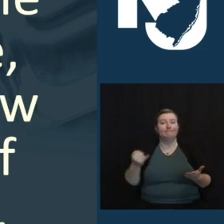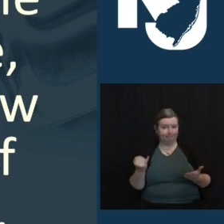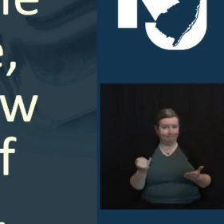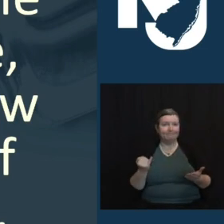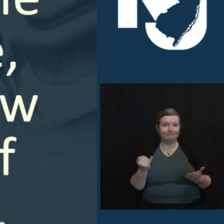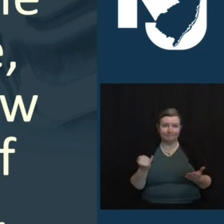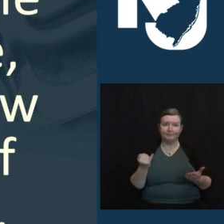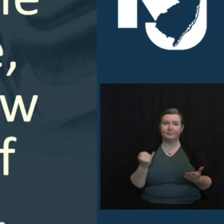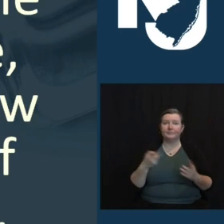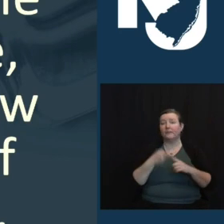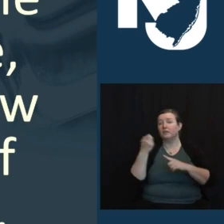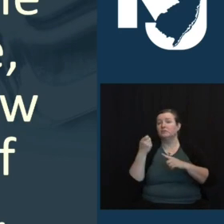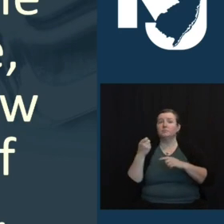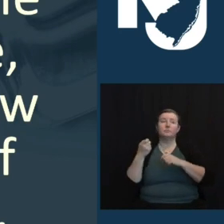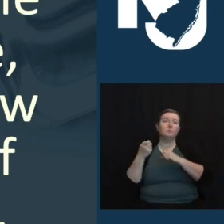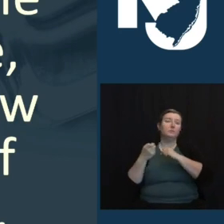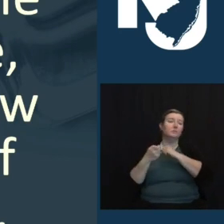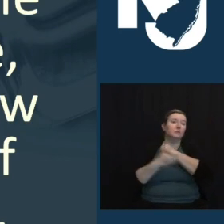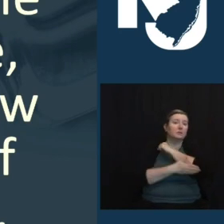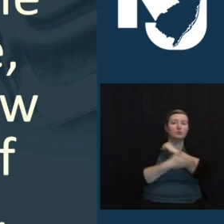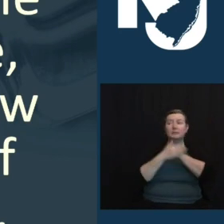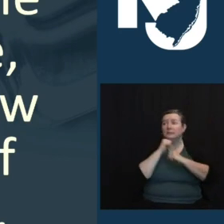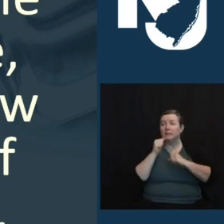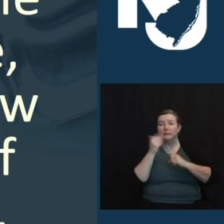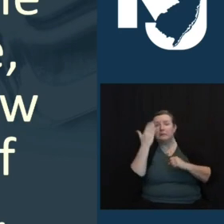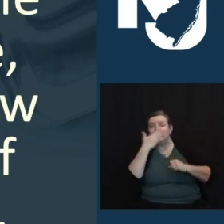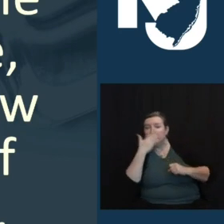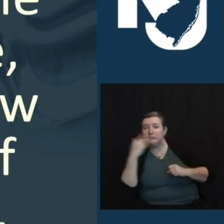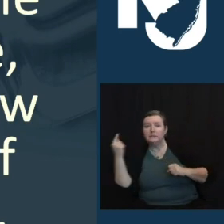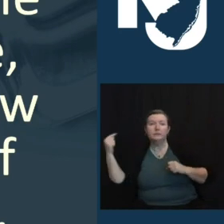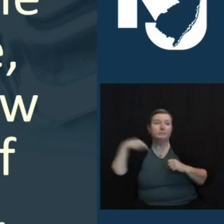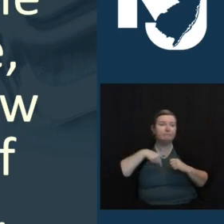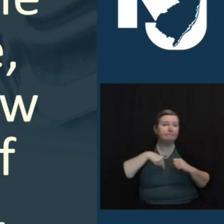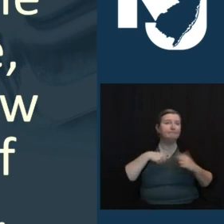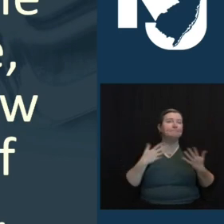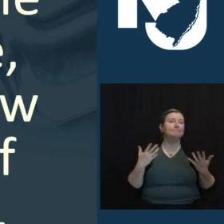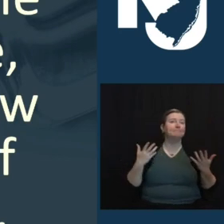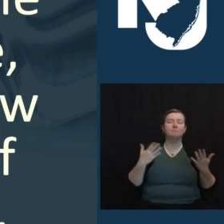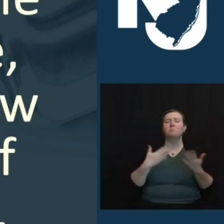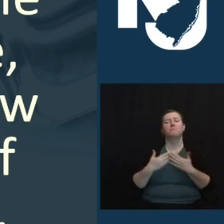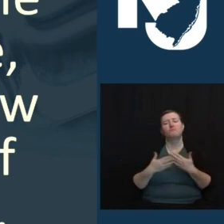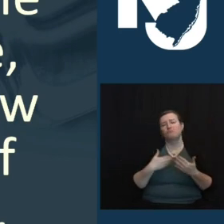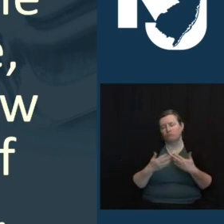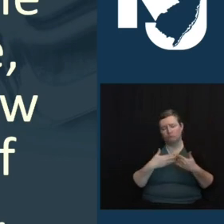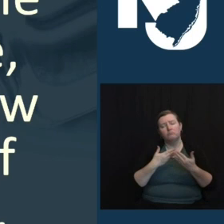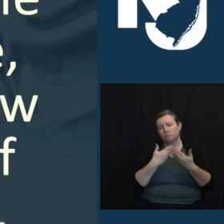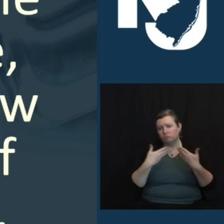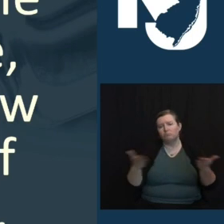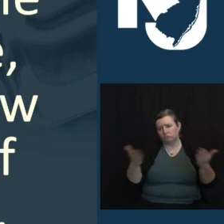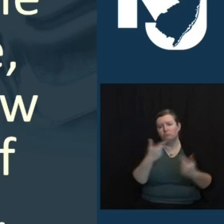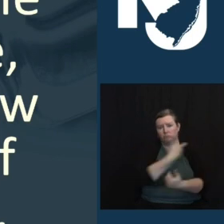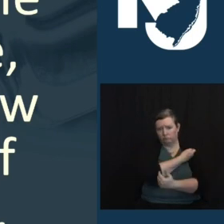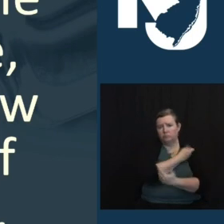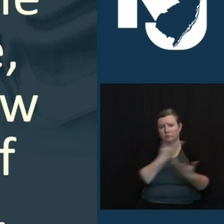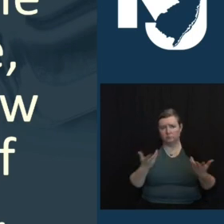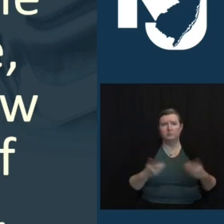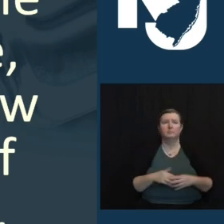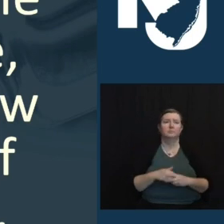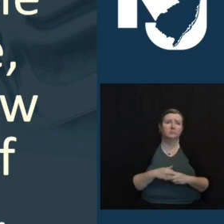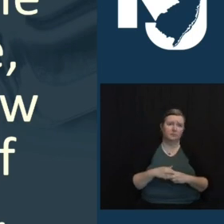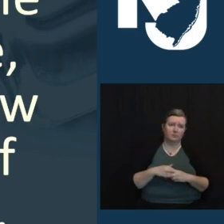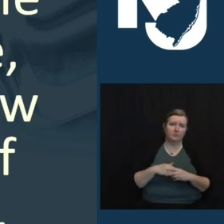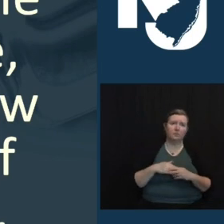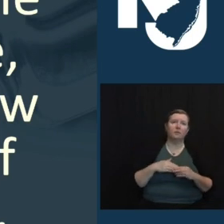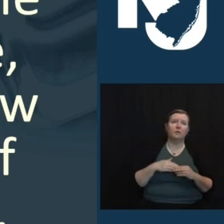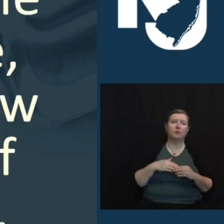will not be a barrier to your being vaccinated. Defeating this virus means reaching deep into every community and